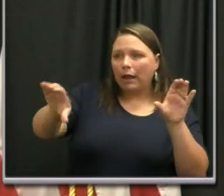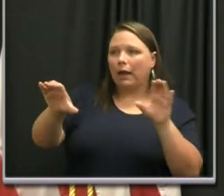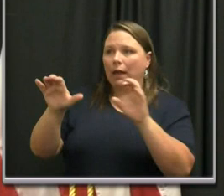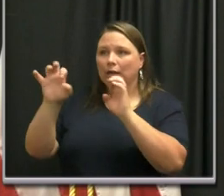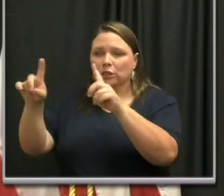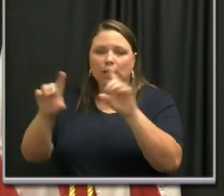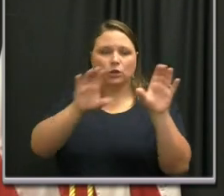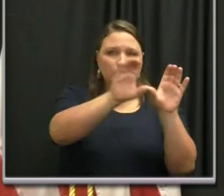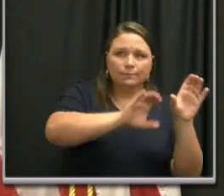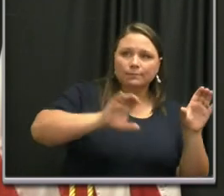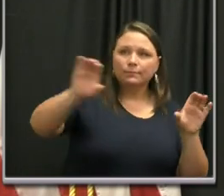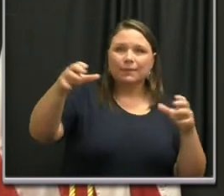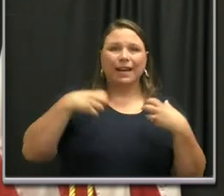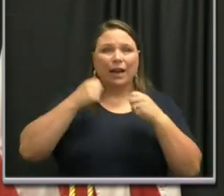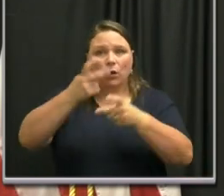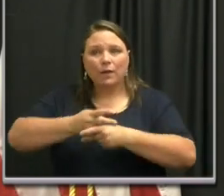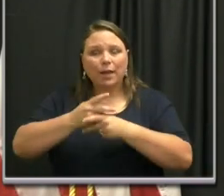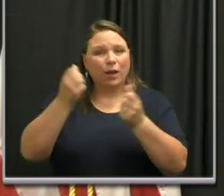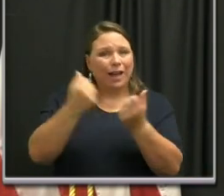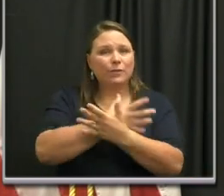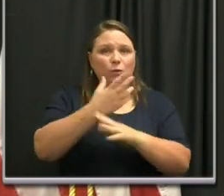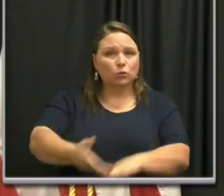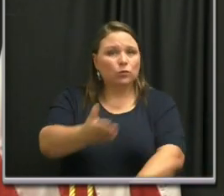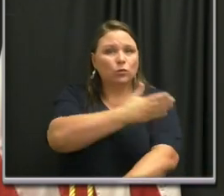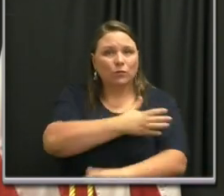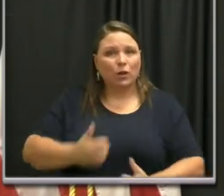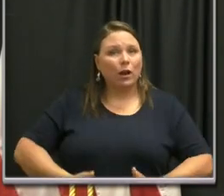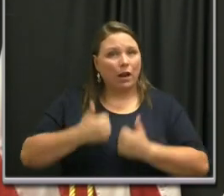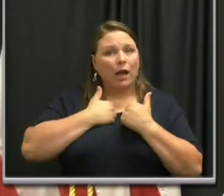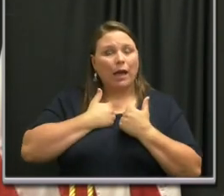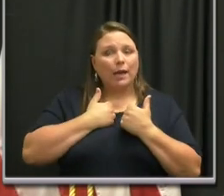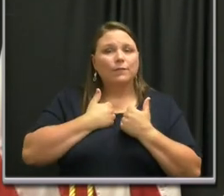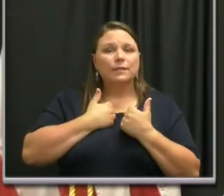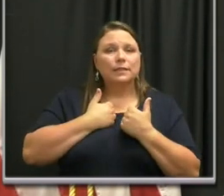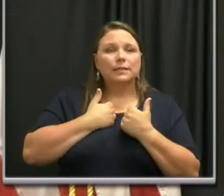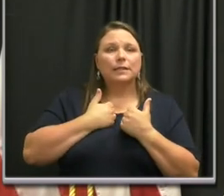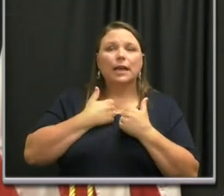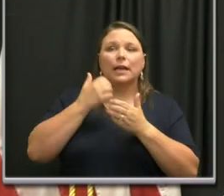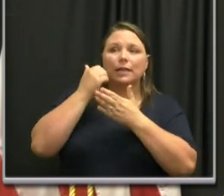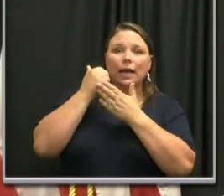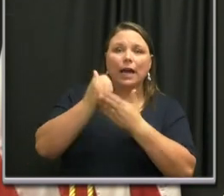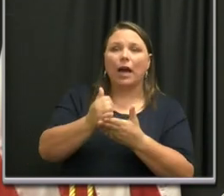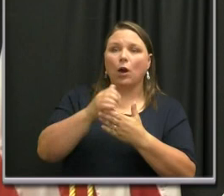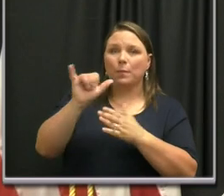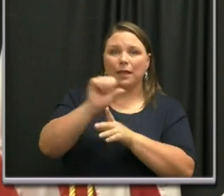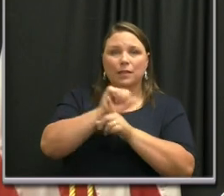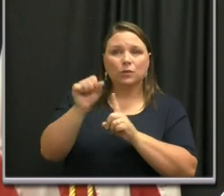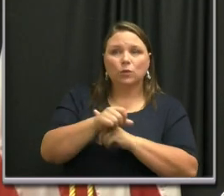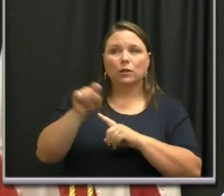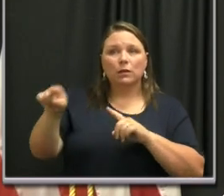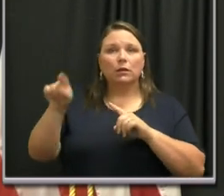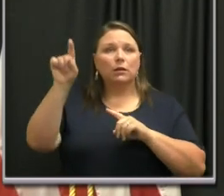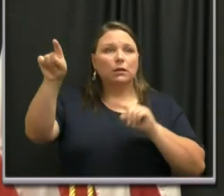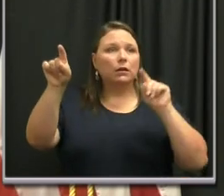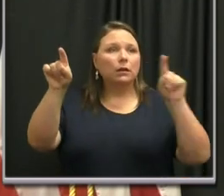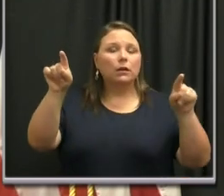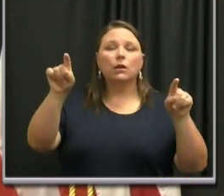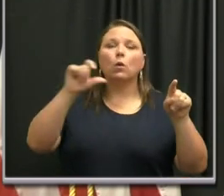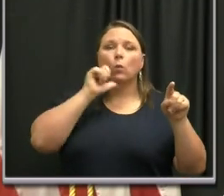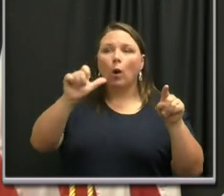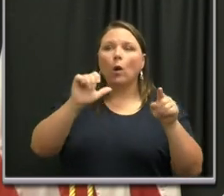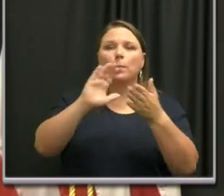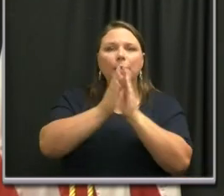of those things, to make people's lives better, to put them in a situation where they do not resort to criminal